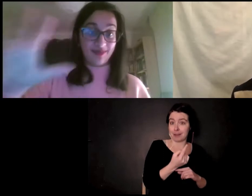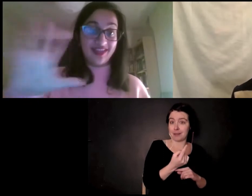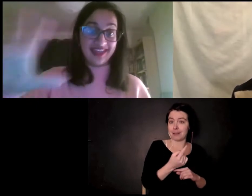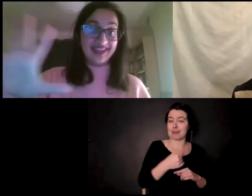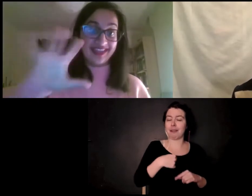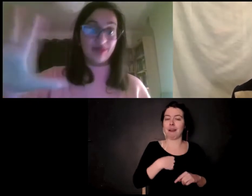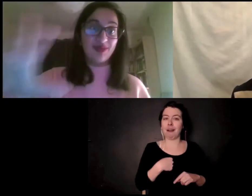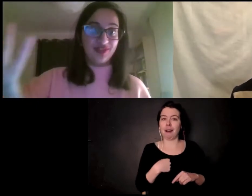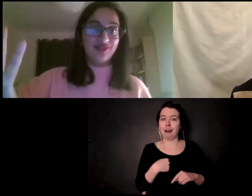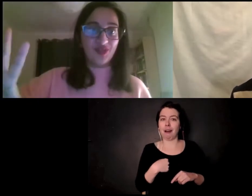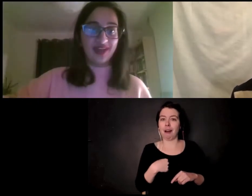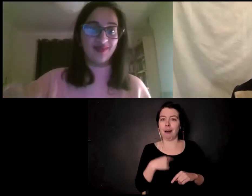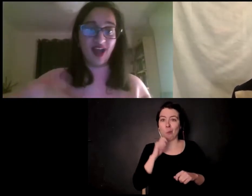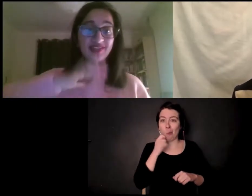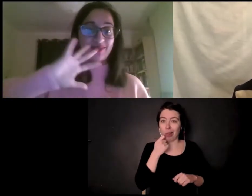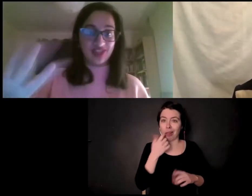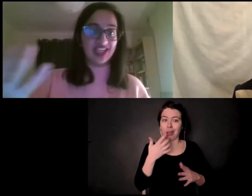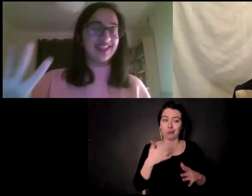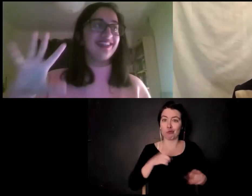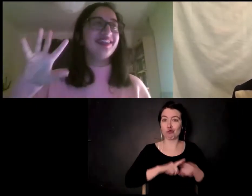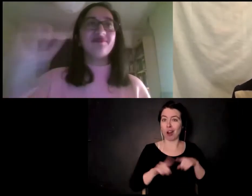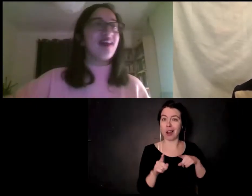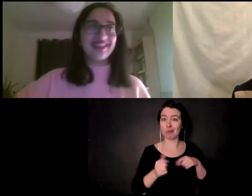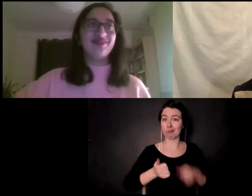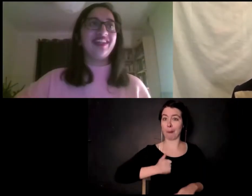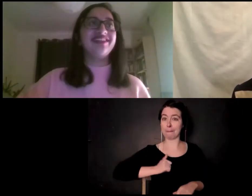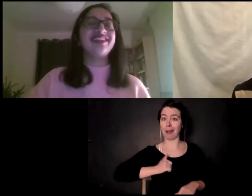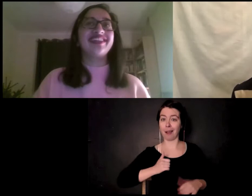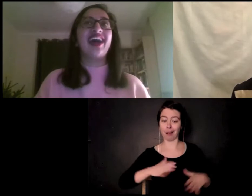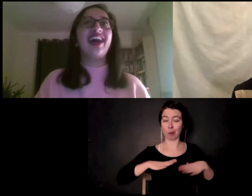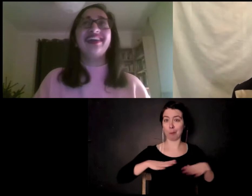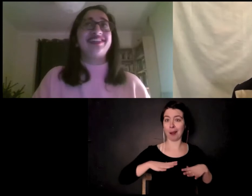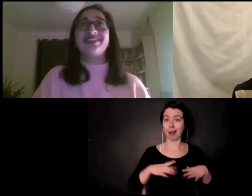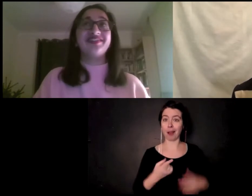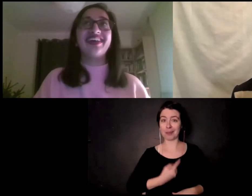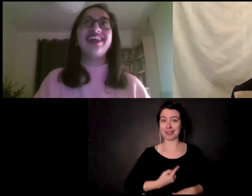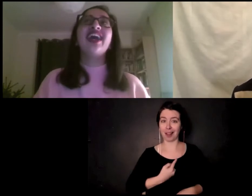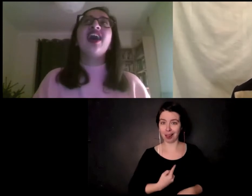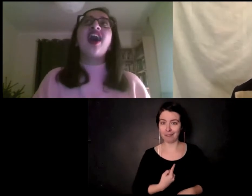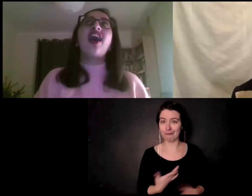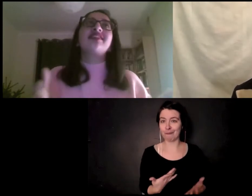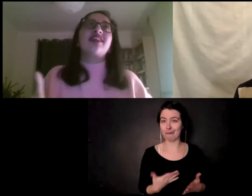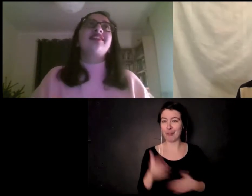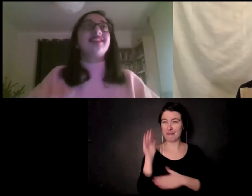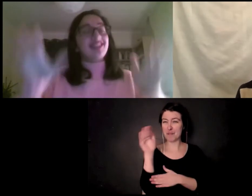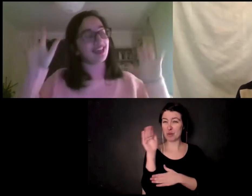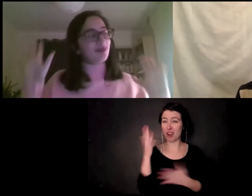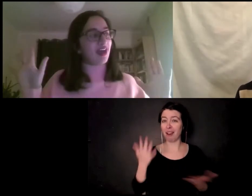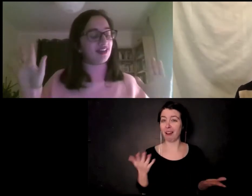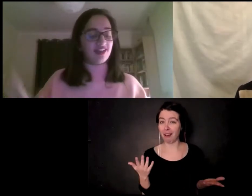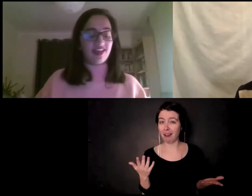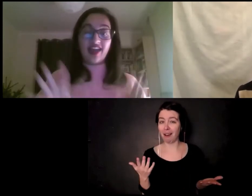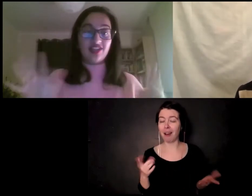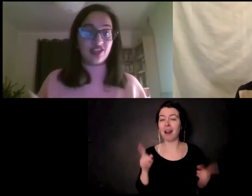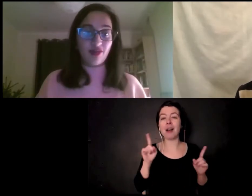not these people's fault, by the way, I was just projecting massively onto that. I don't know why. I decided to take it